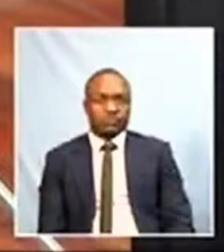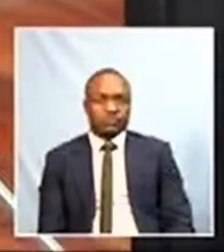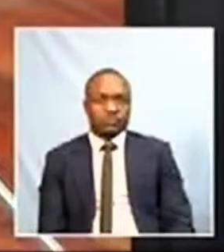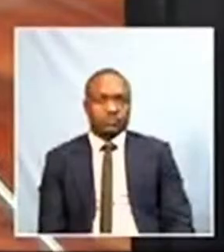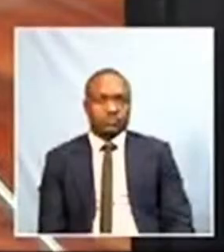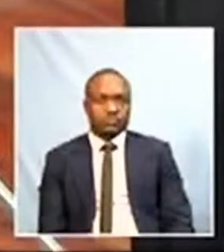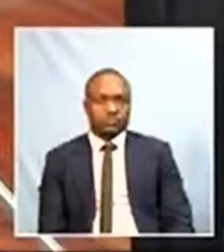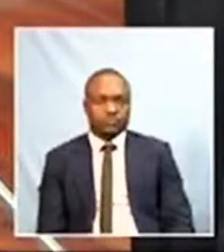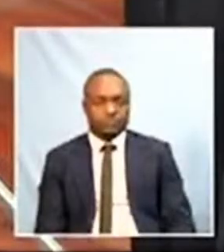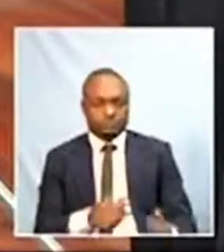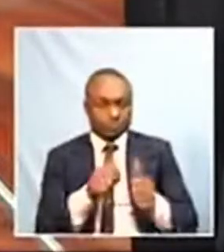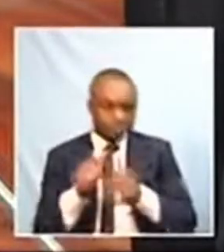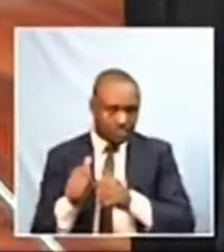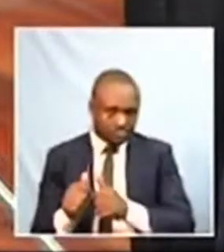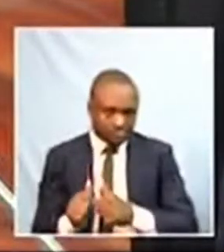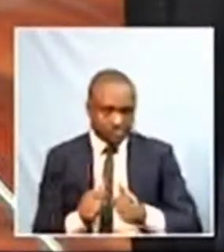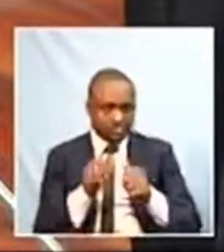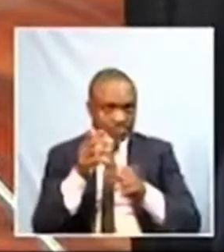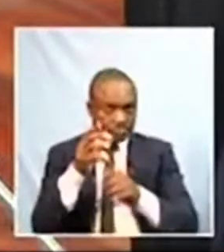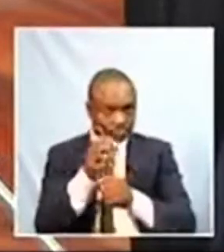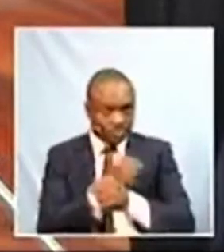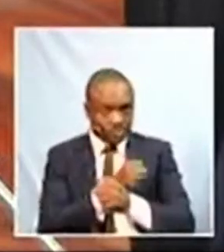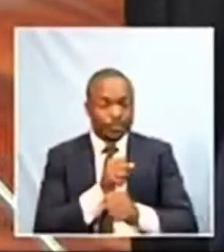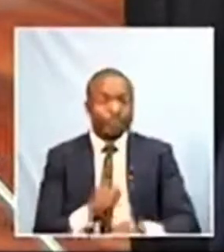On action taken,